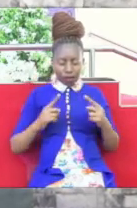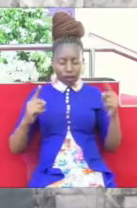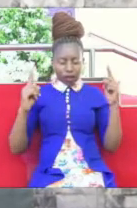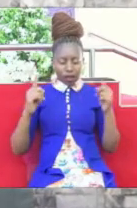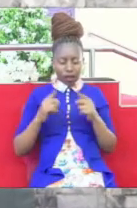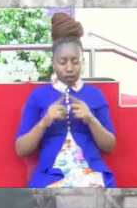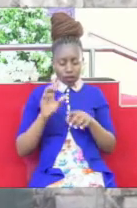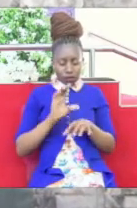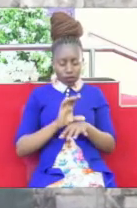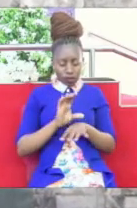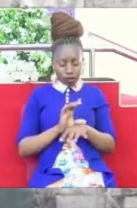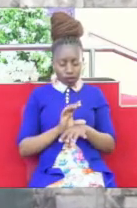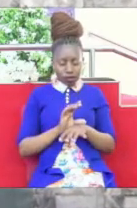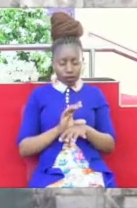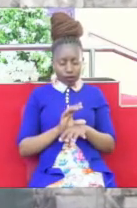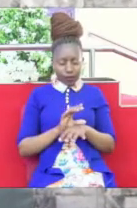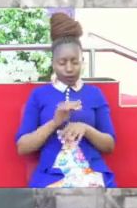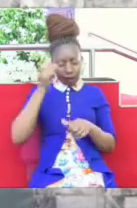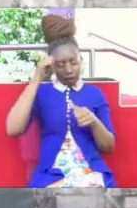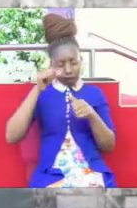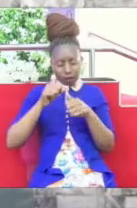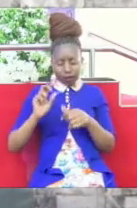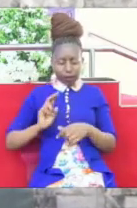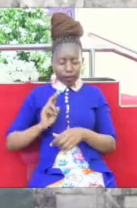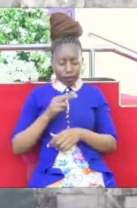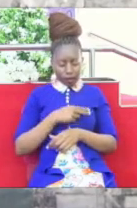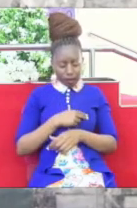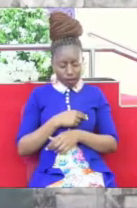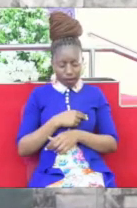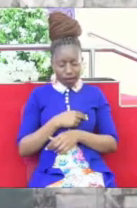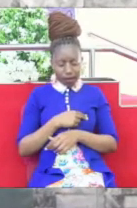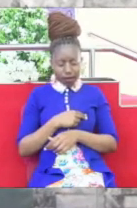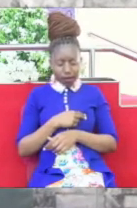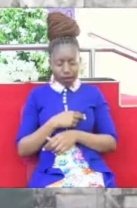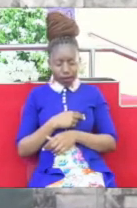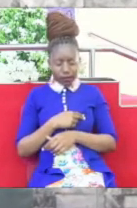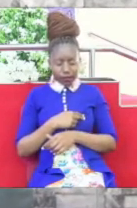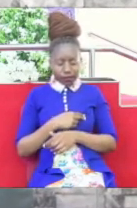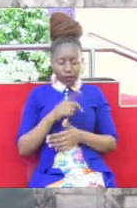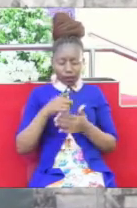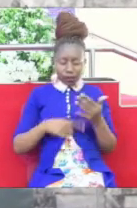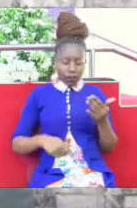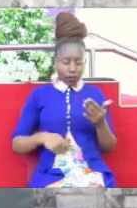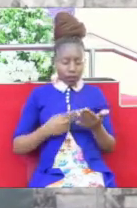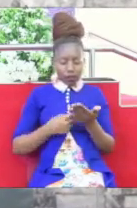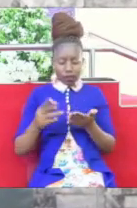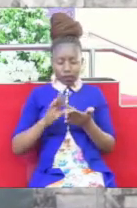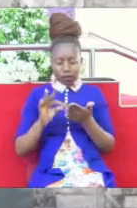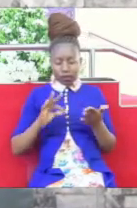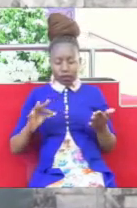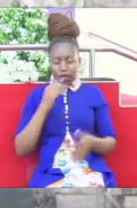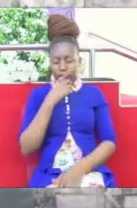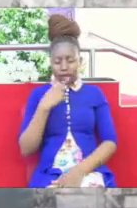Revelation 2:7 says, remind us, whoever has ears, let him hear what the Holy Spirit says to the church in these